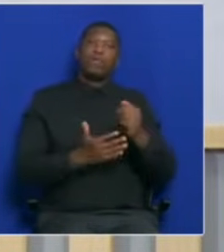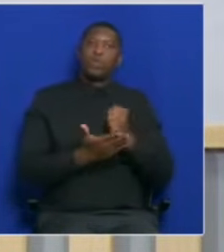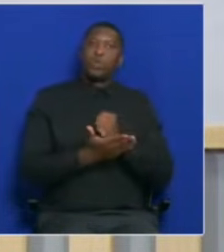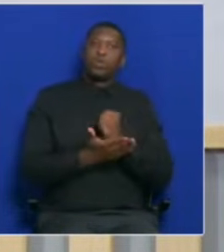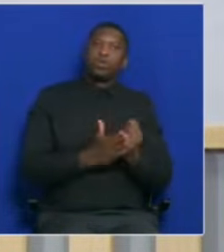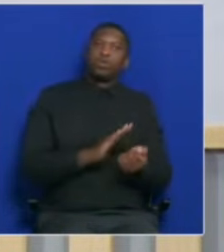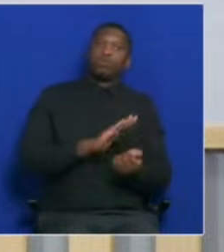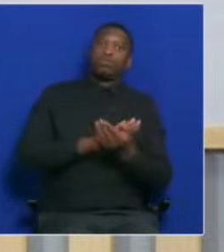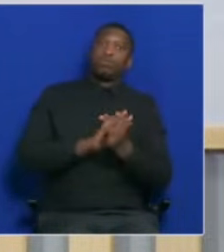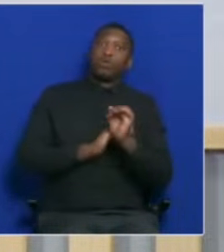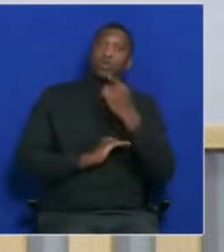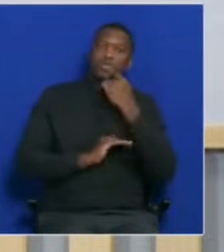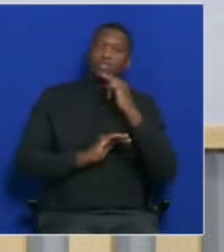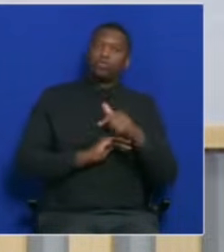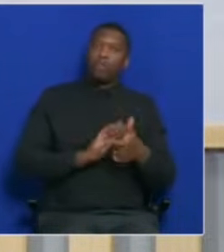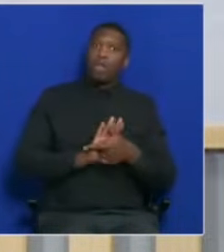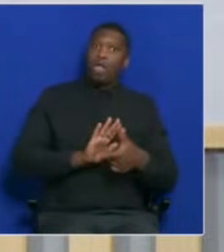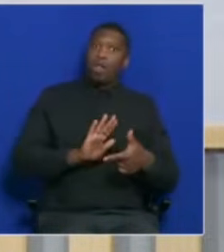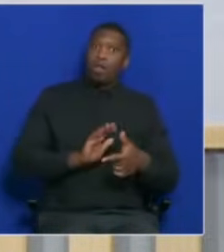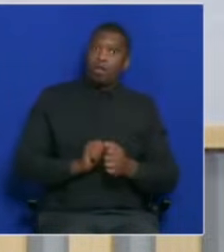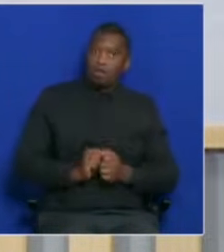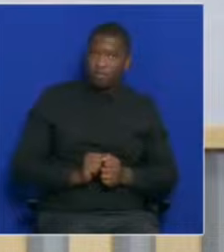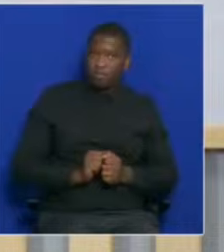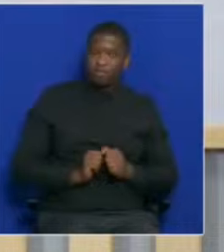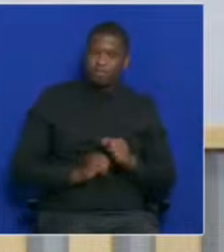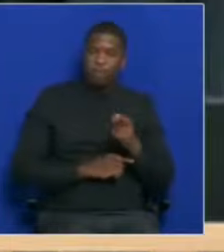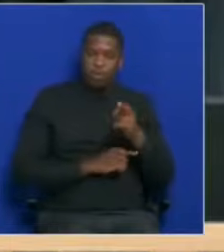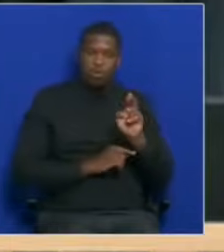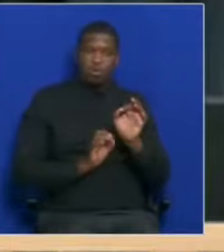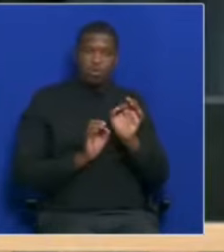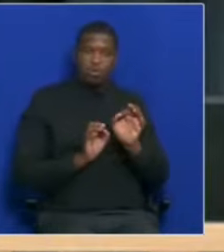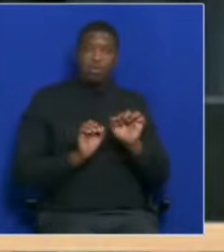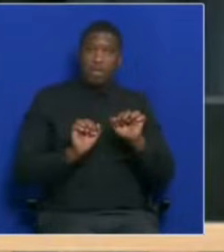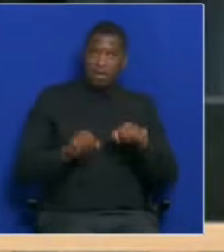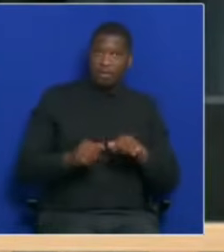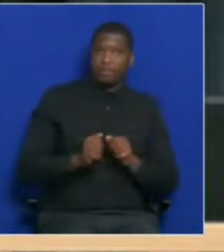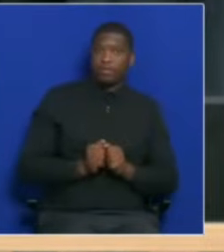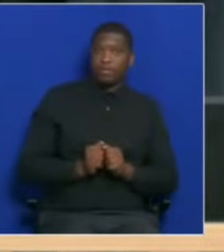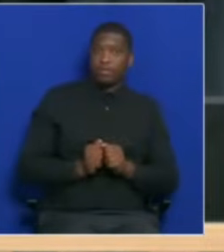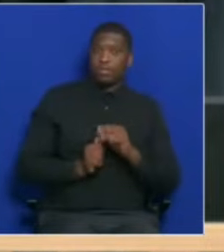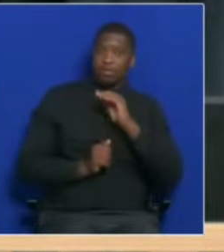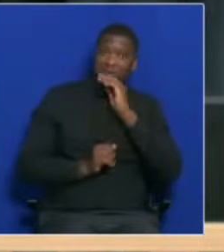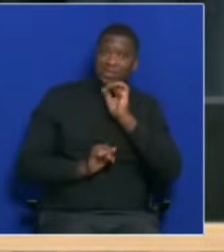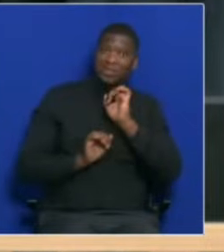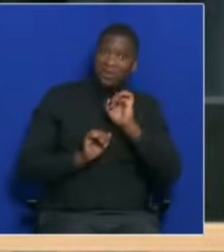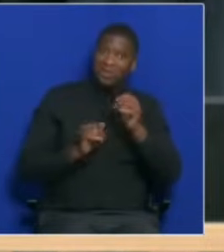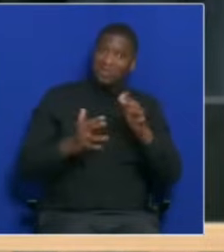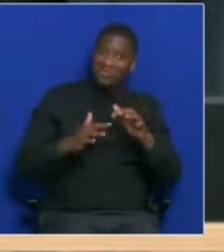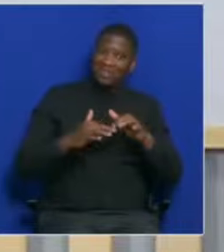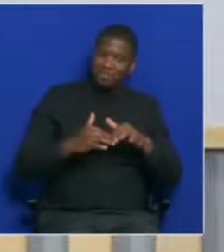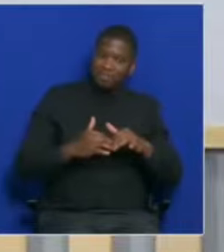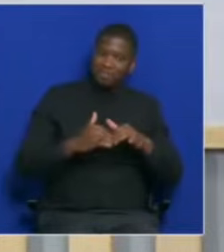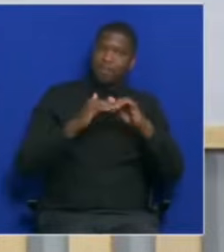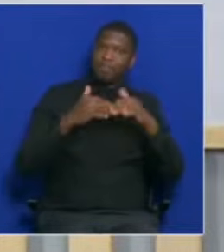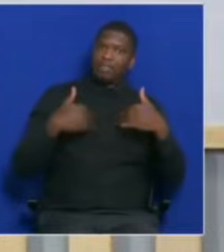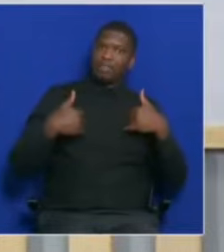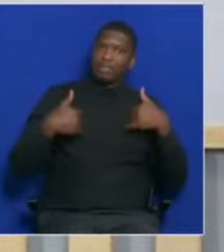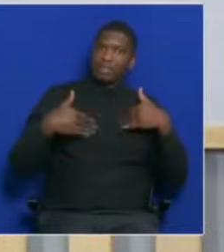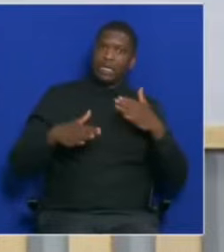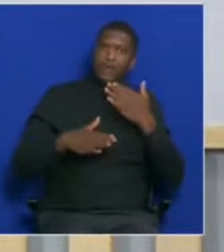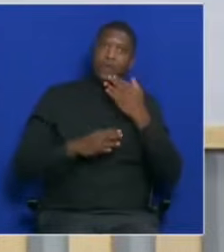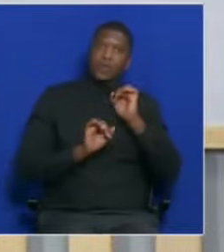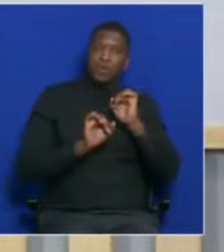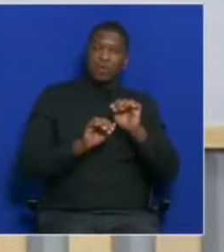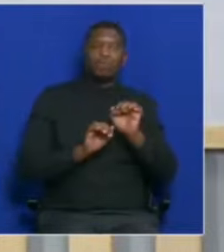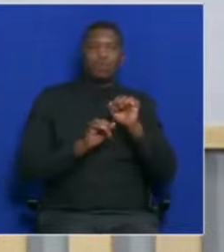unlawful. That is correct. Yes. So you set it in motion. Yes, in a way, it appears like